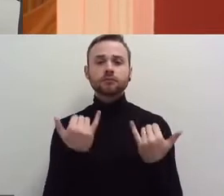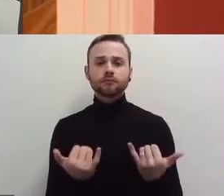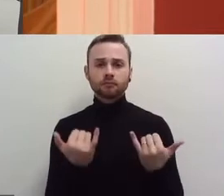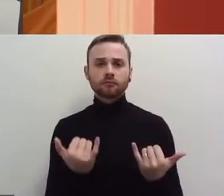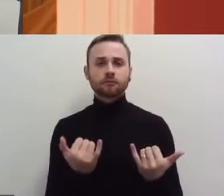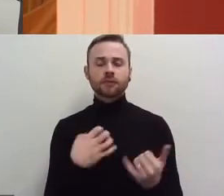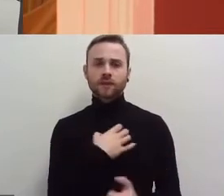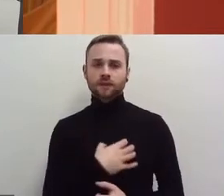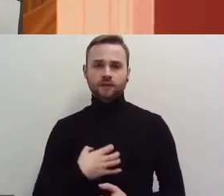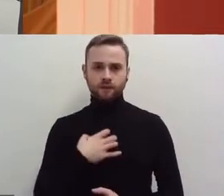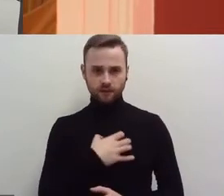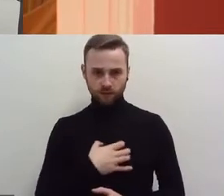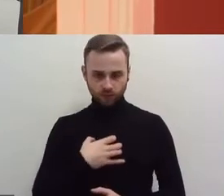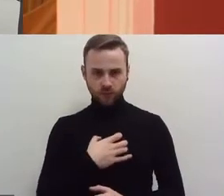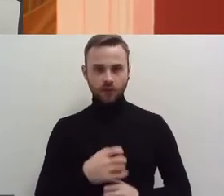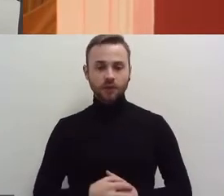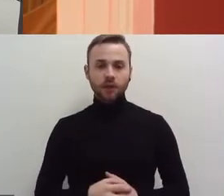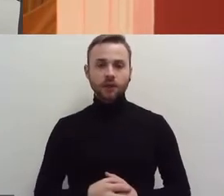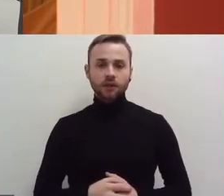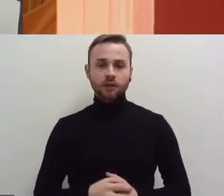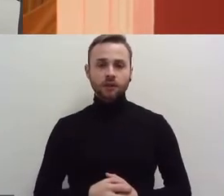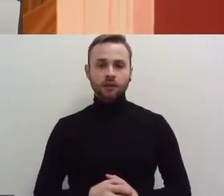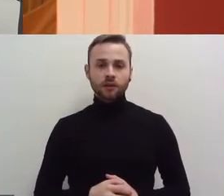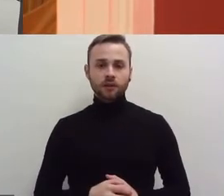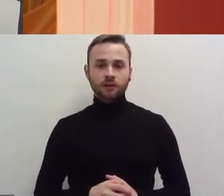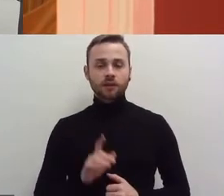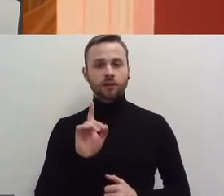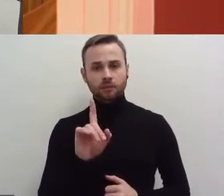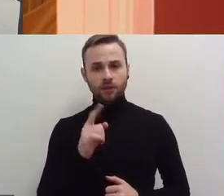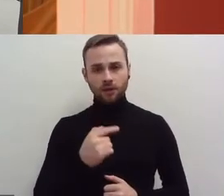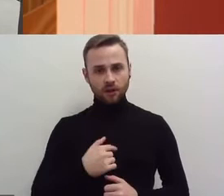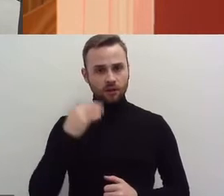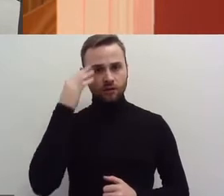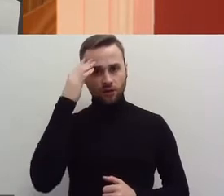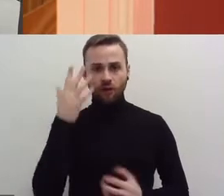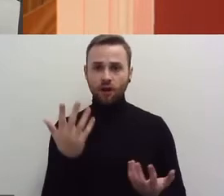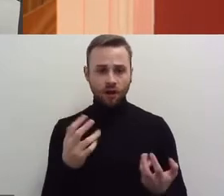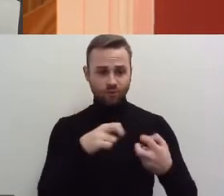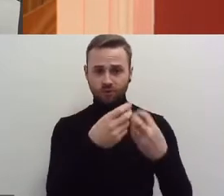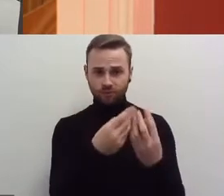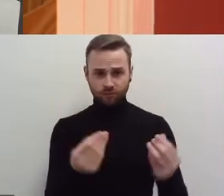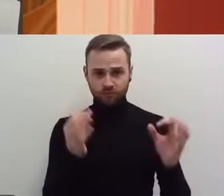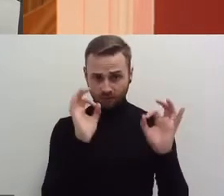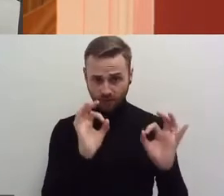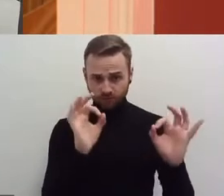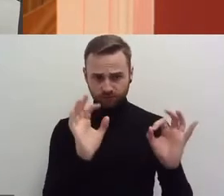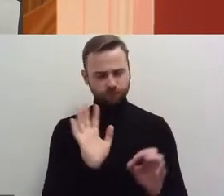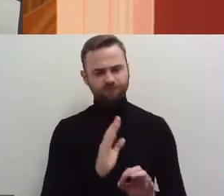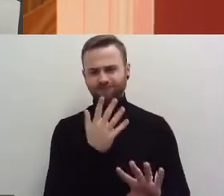but I think that it's not being done in the right way. So now we have all